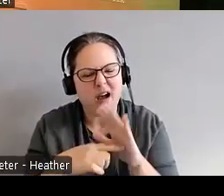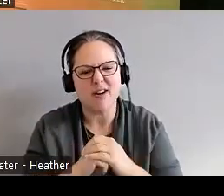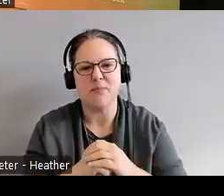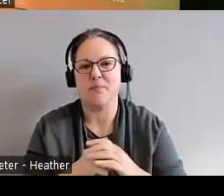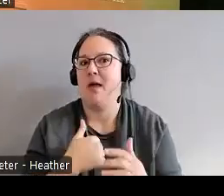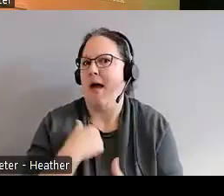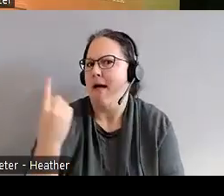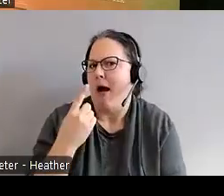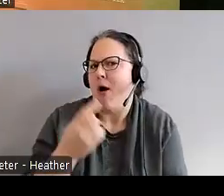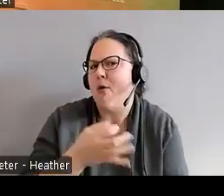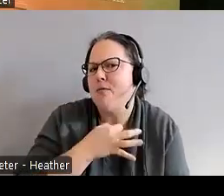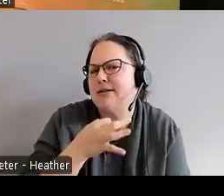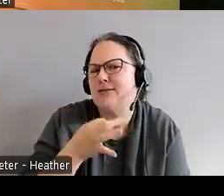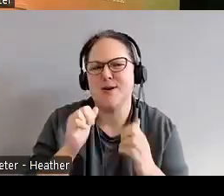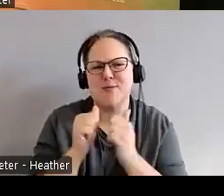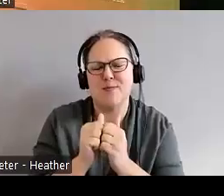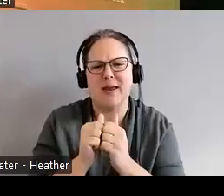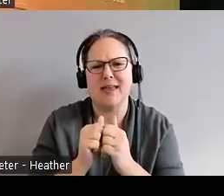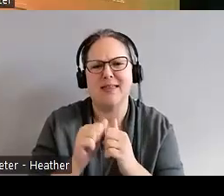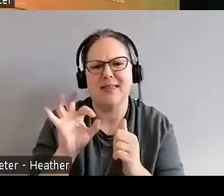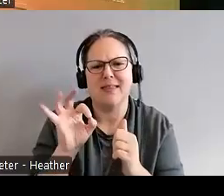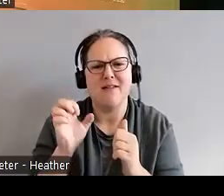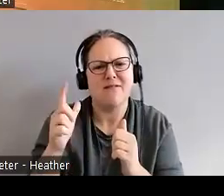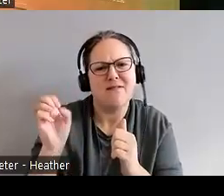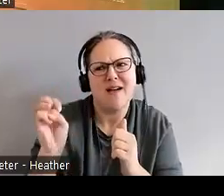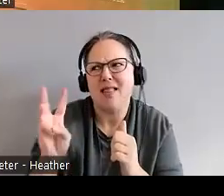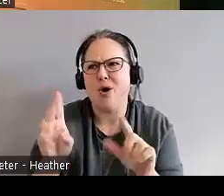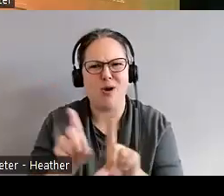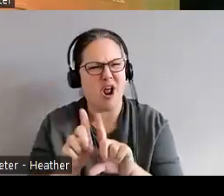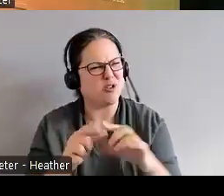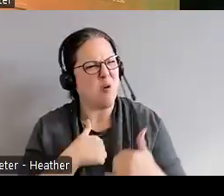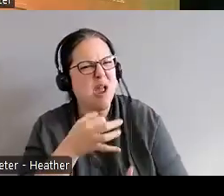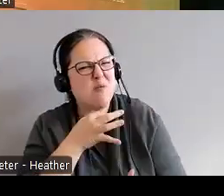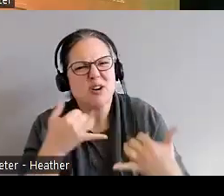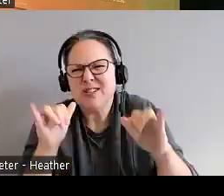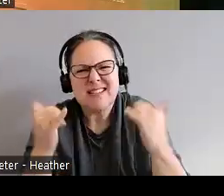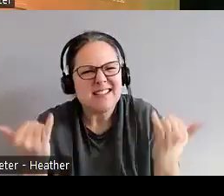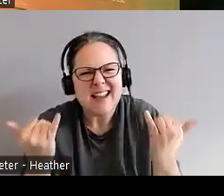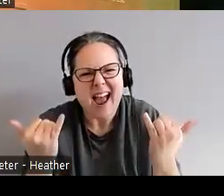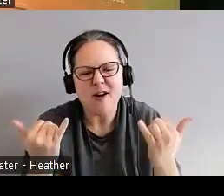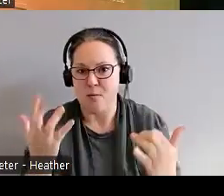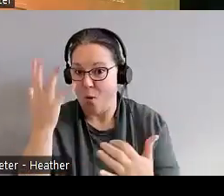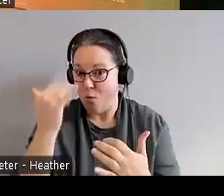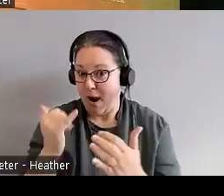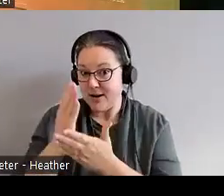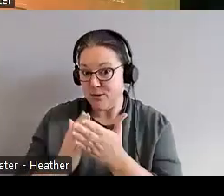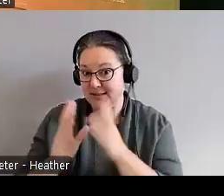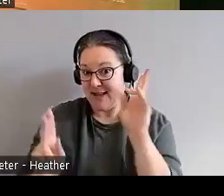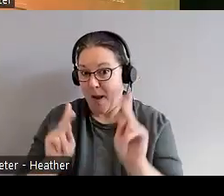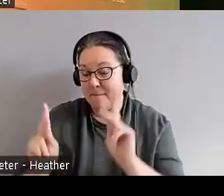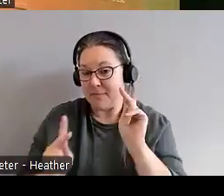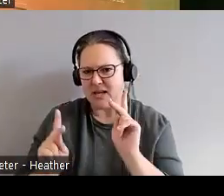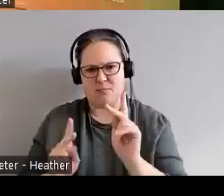resident fellow, even now, is that why does some people develop